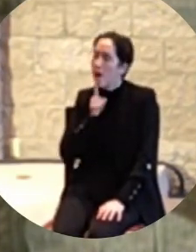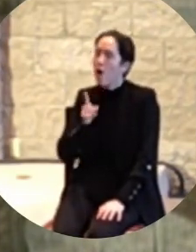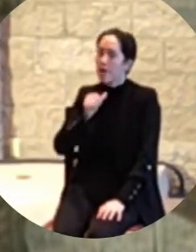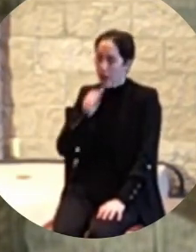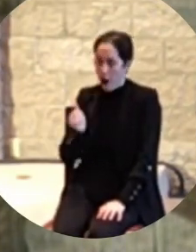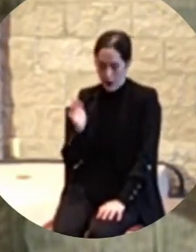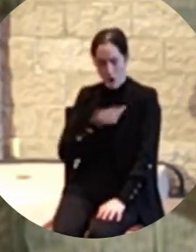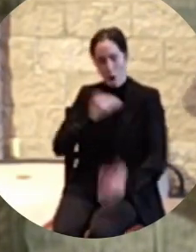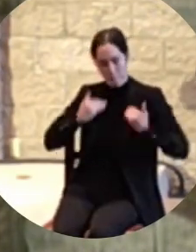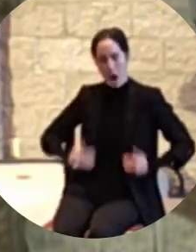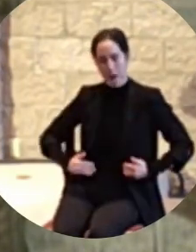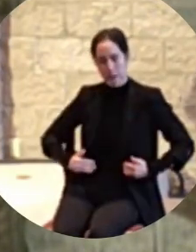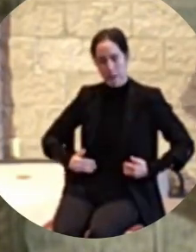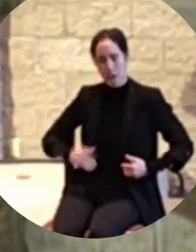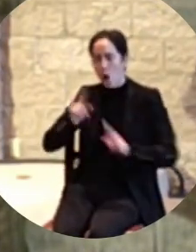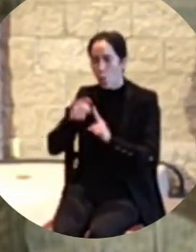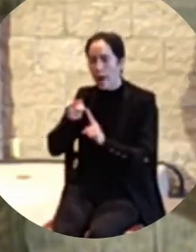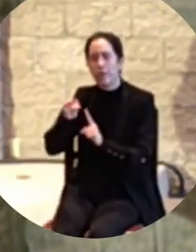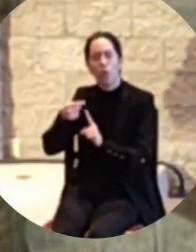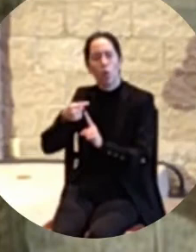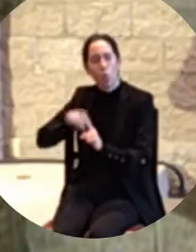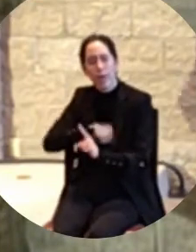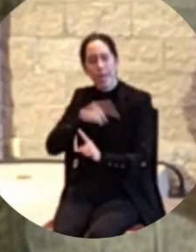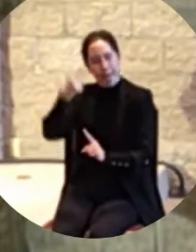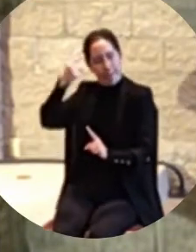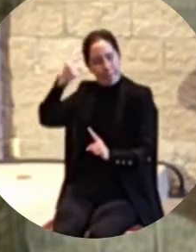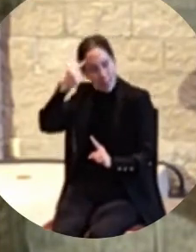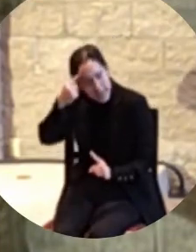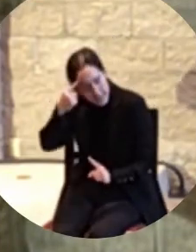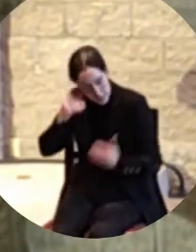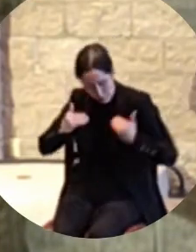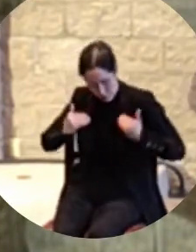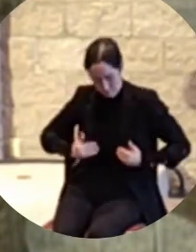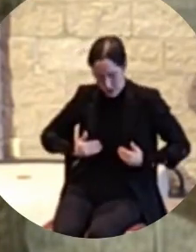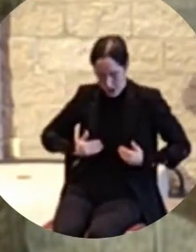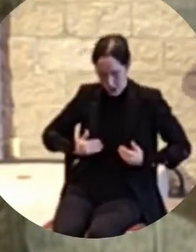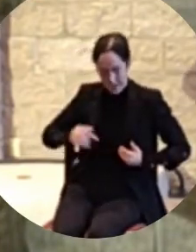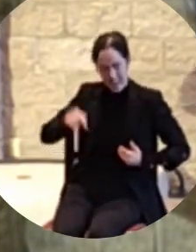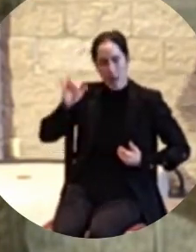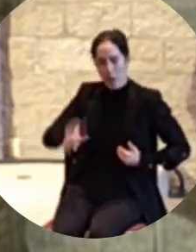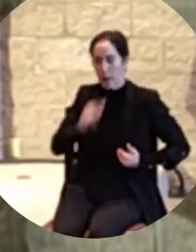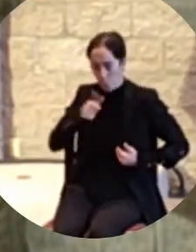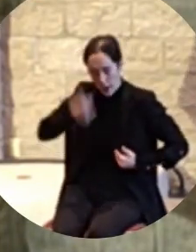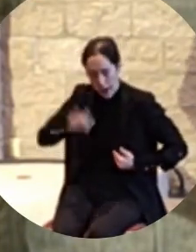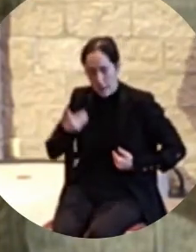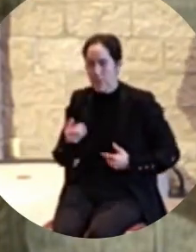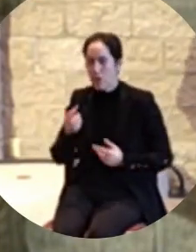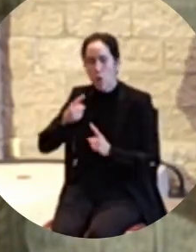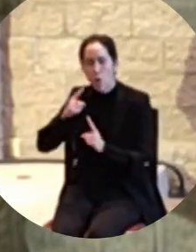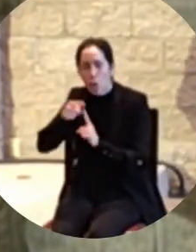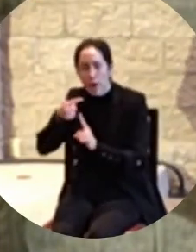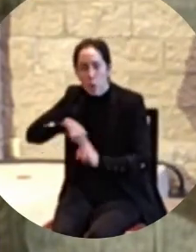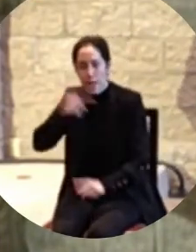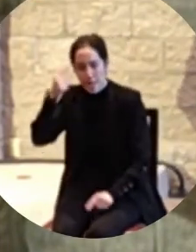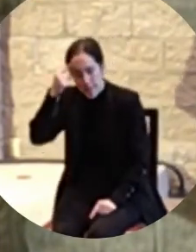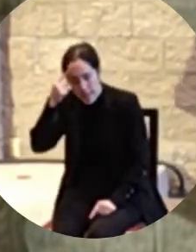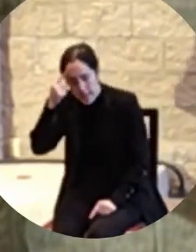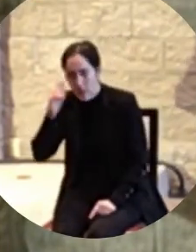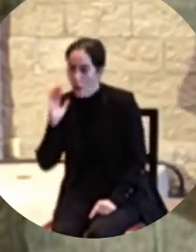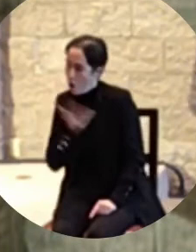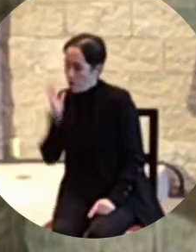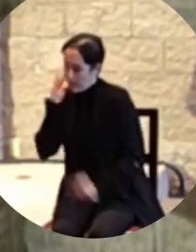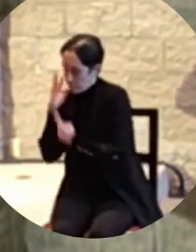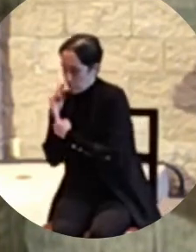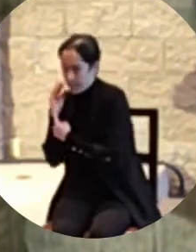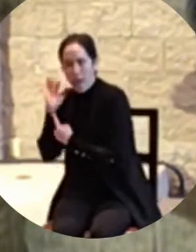body. When we think that we are our body, when we think that we are our experiences, then